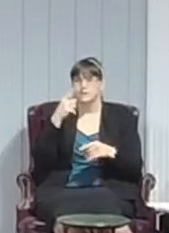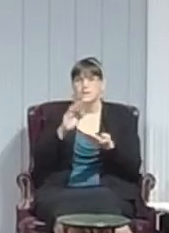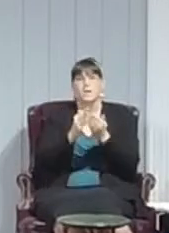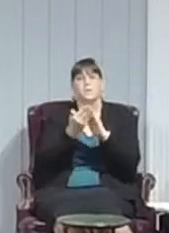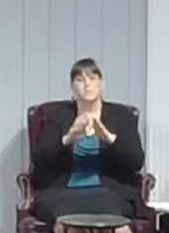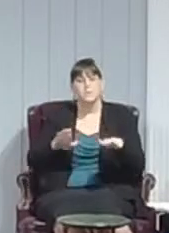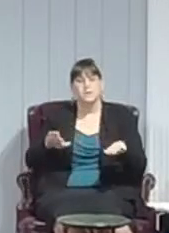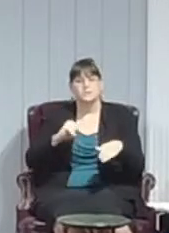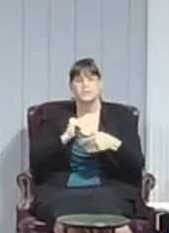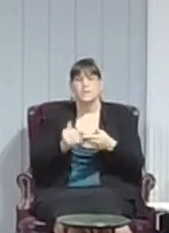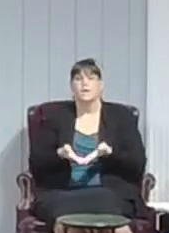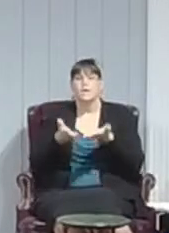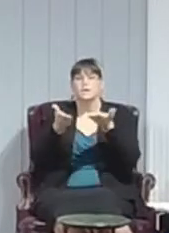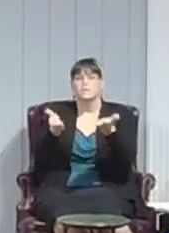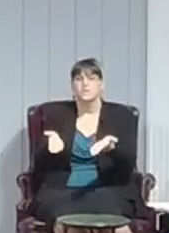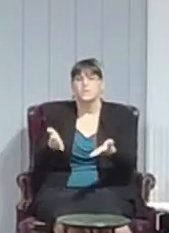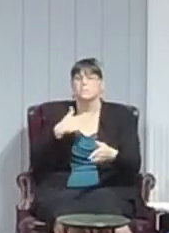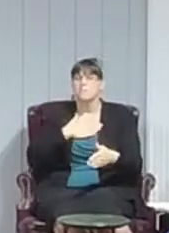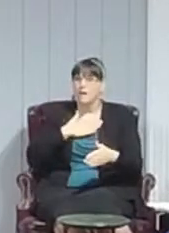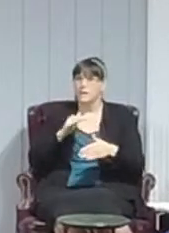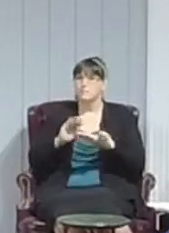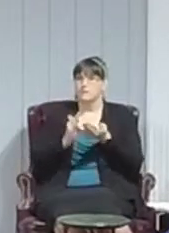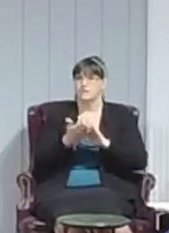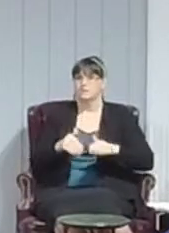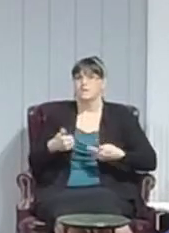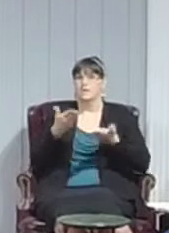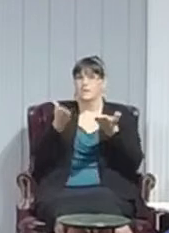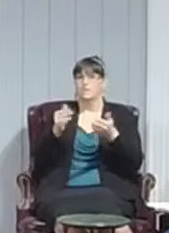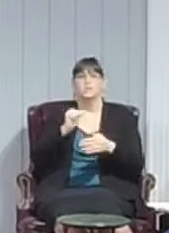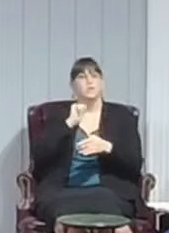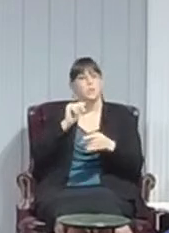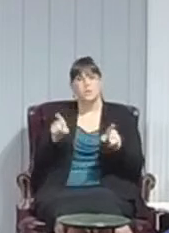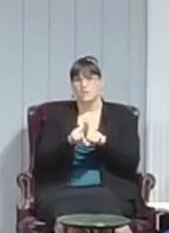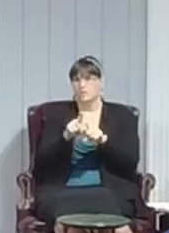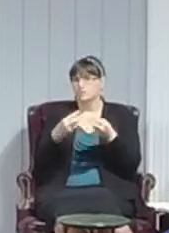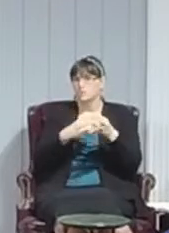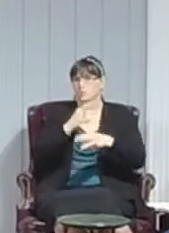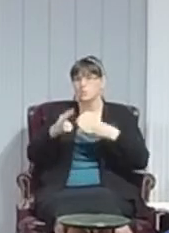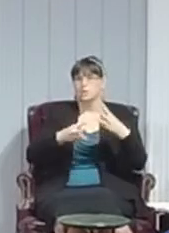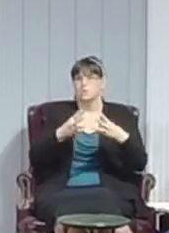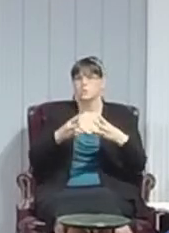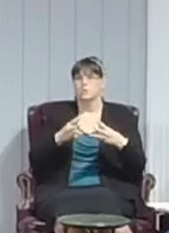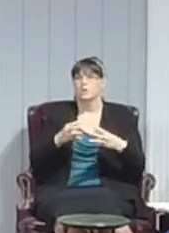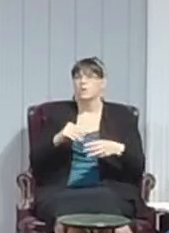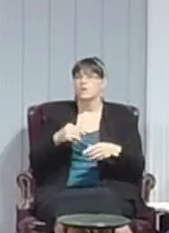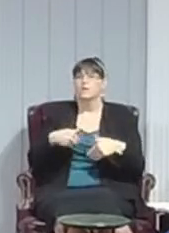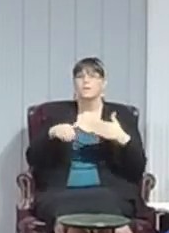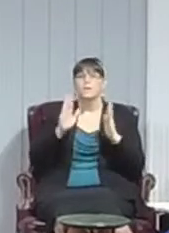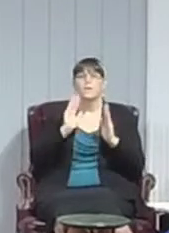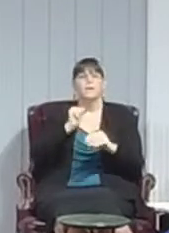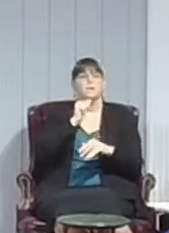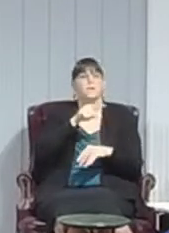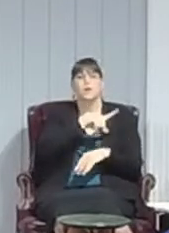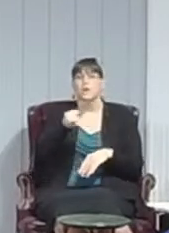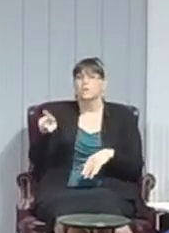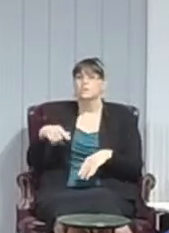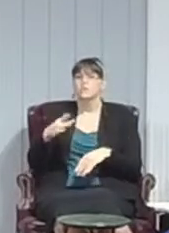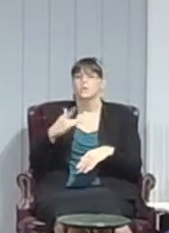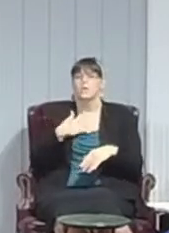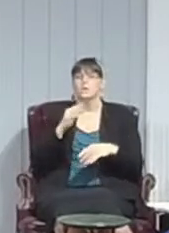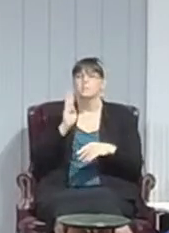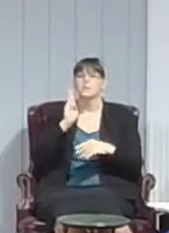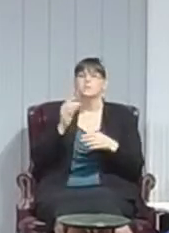I leave with you, my peace I give unto you. Not as the world giveth, give I unto you." And then he says this, "Let not your heart be